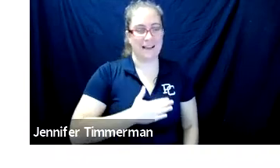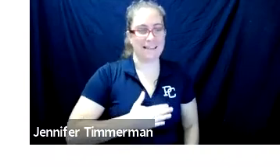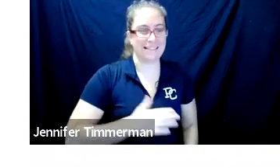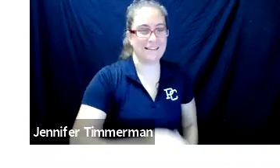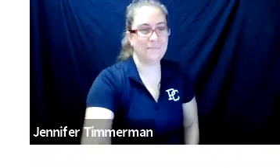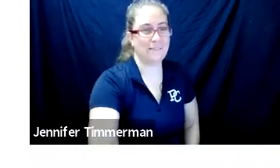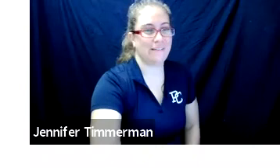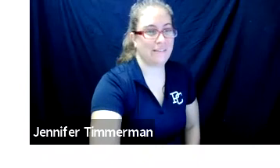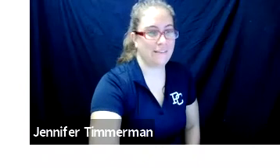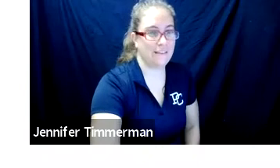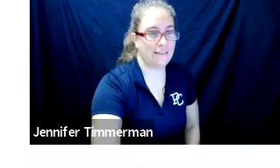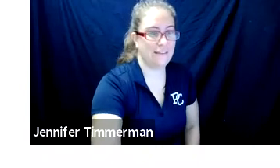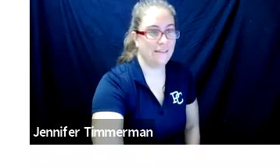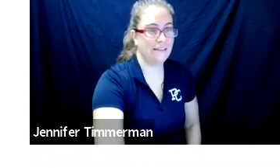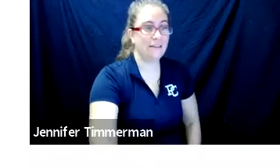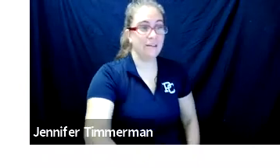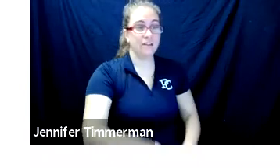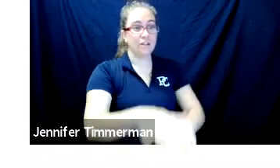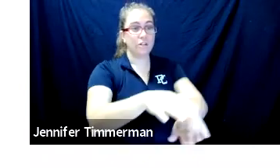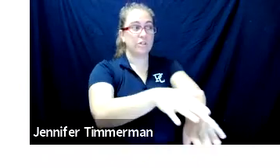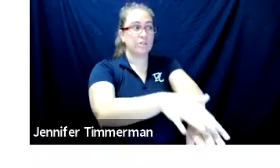Please. Awesome.